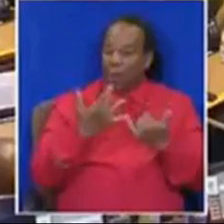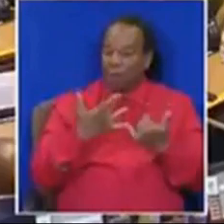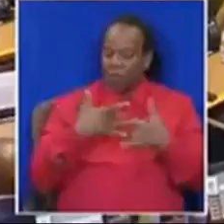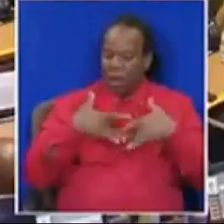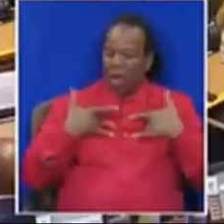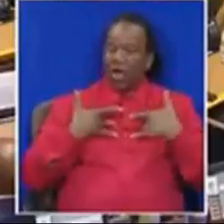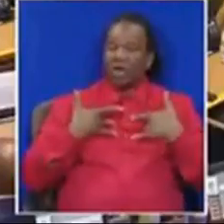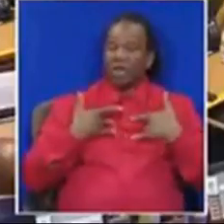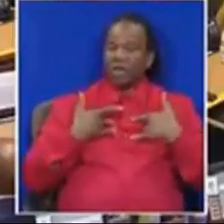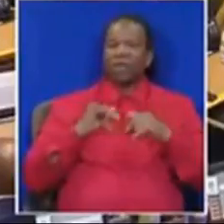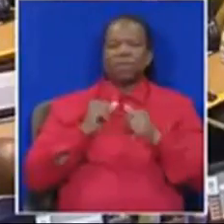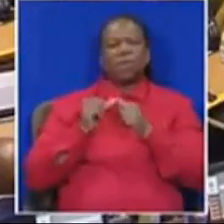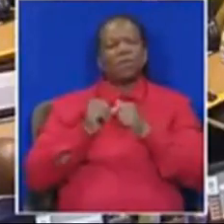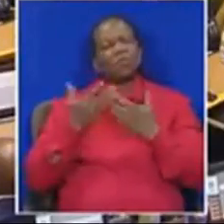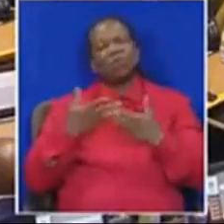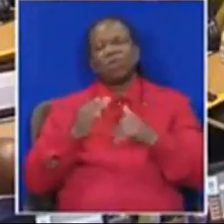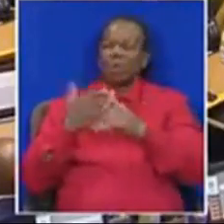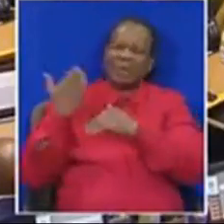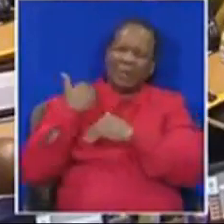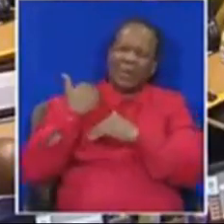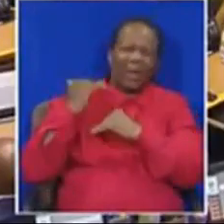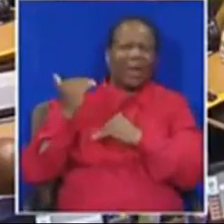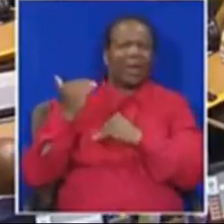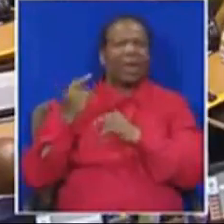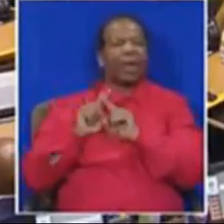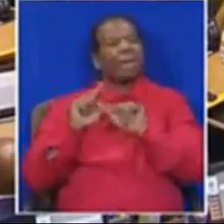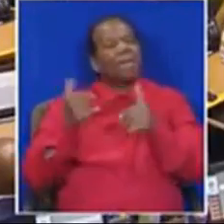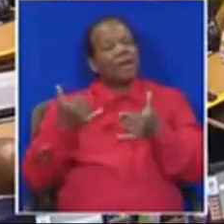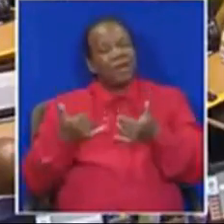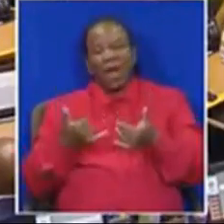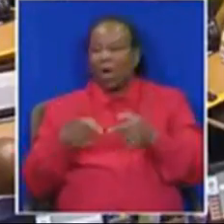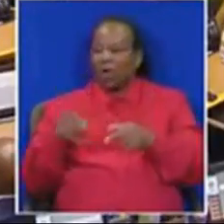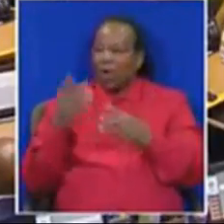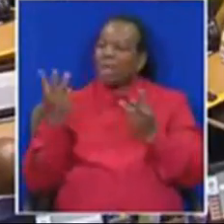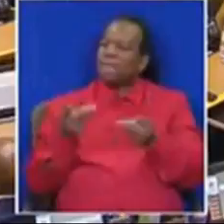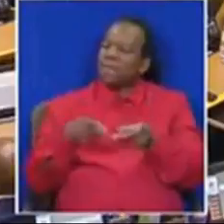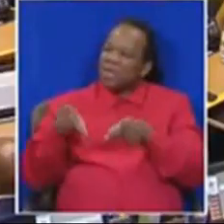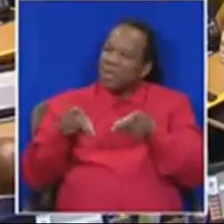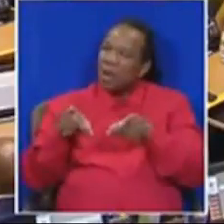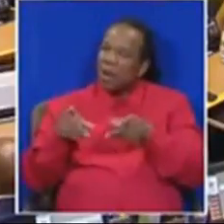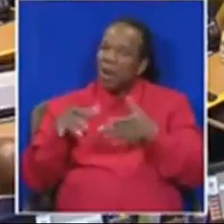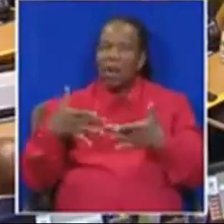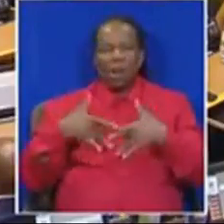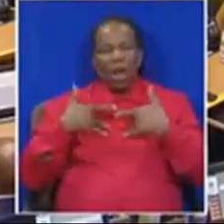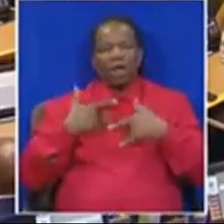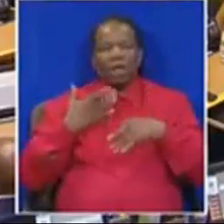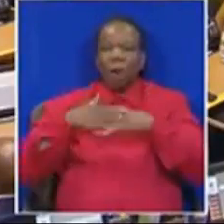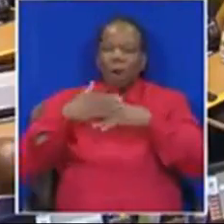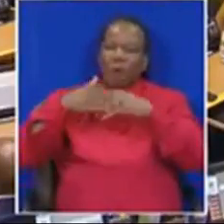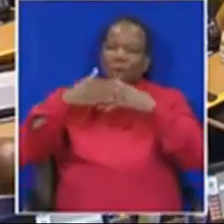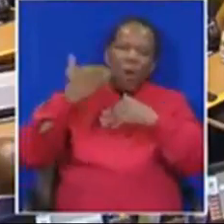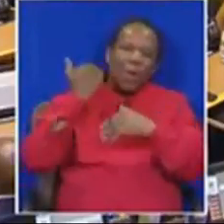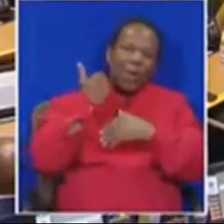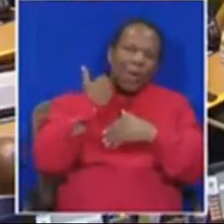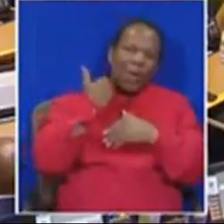The cost of living for our people has kept on rising on all levels. Government's